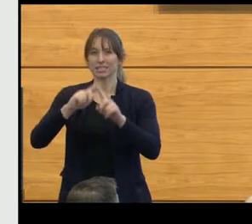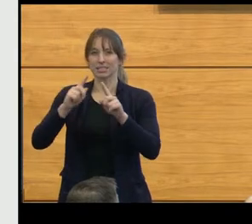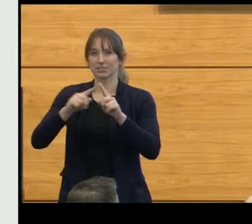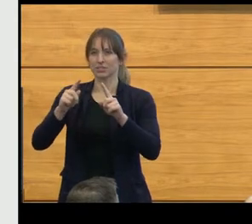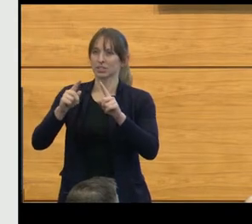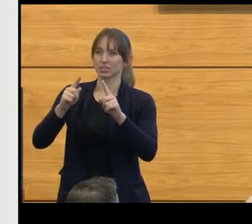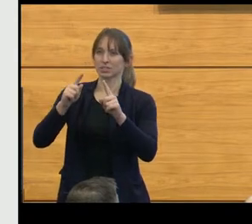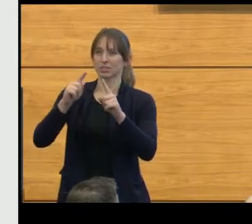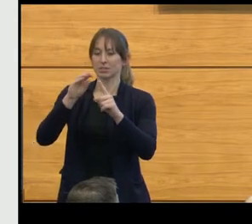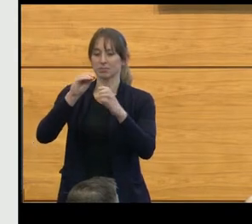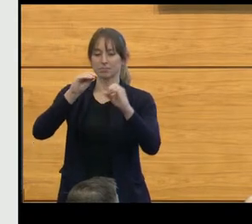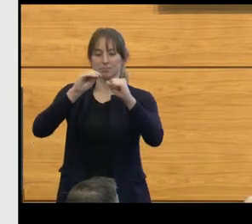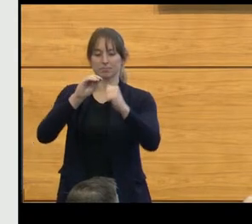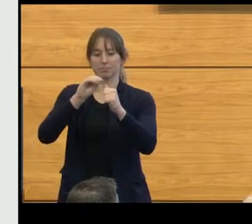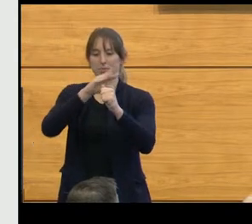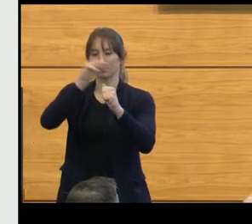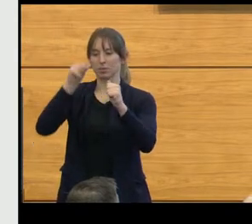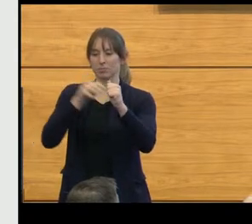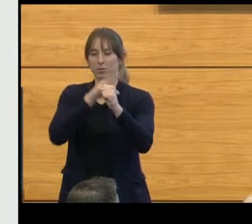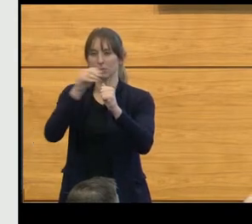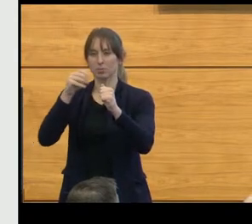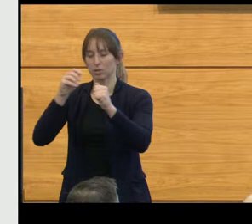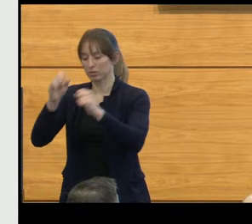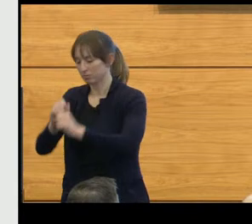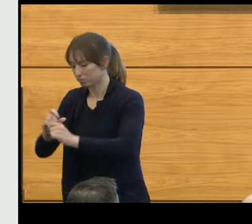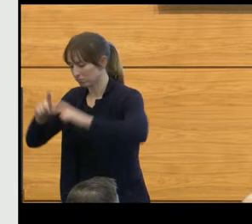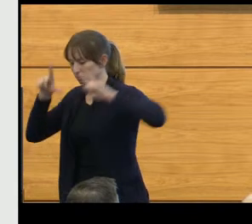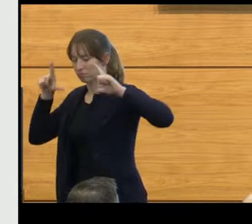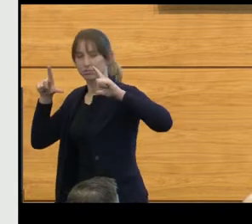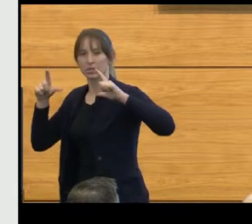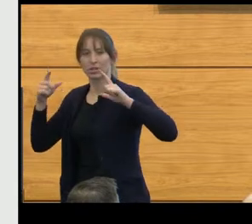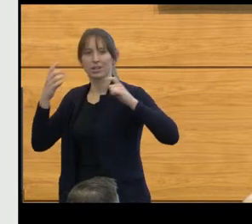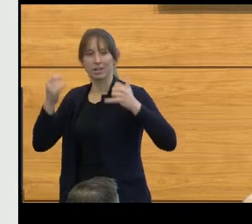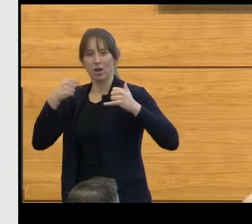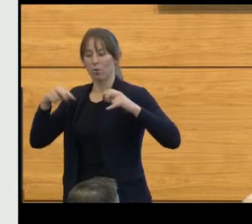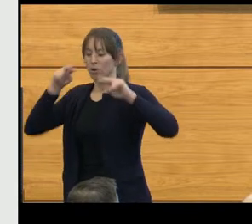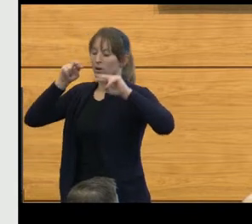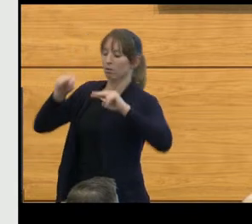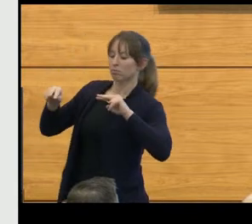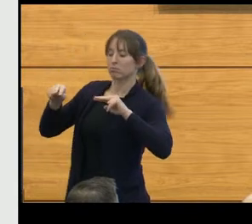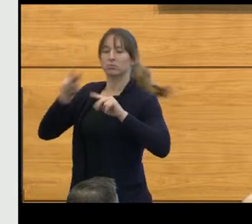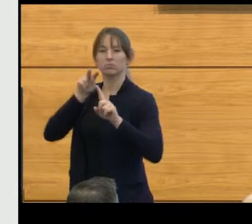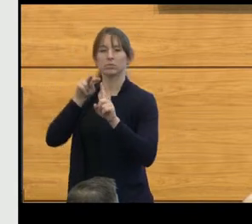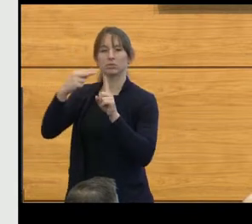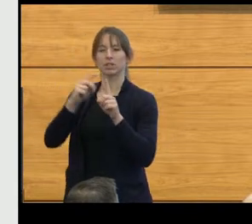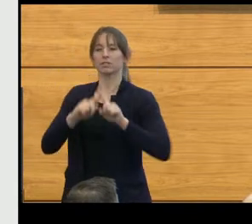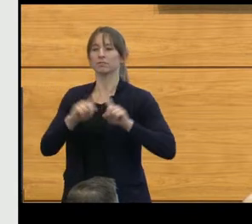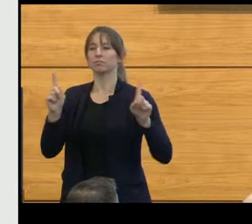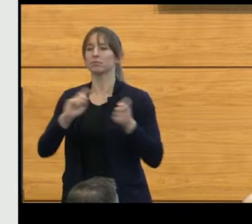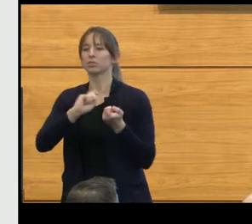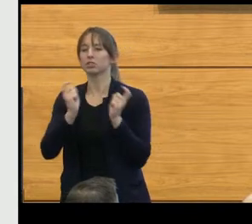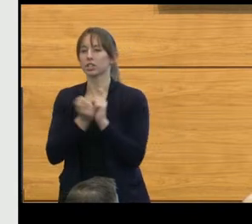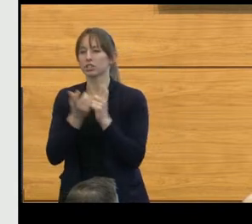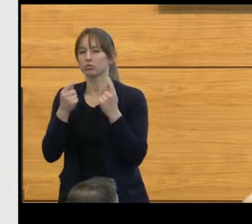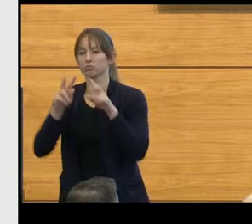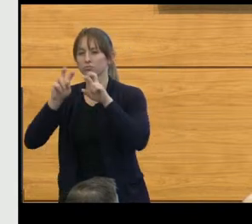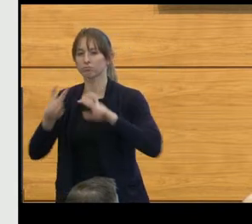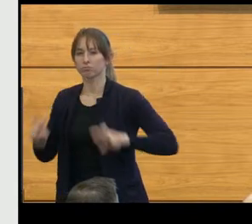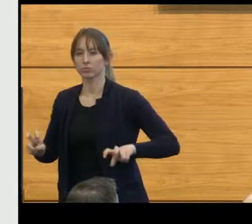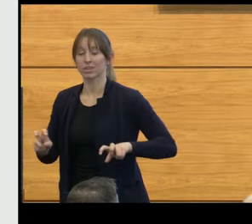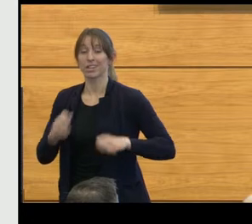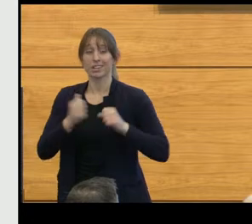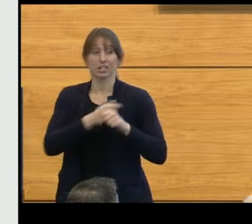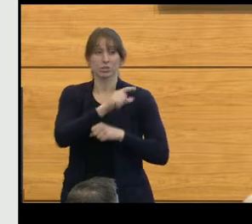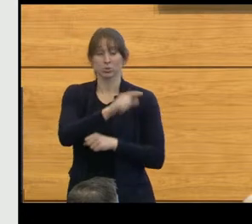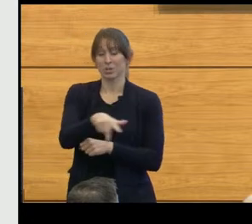them in a very different way. 2016 was a really big year. It was the year that the World Health Organization decided to